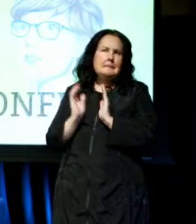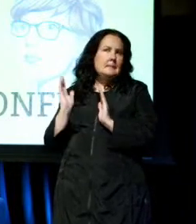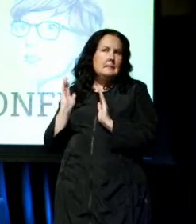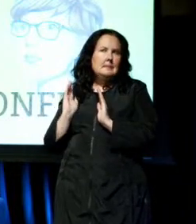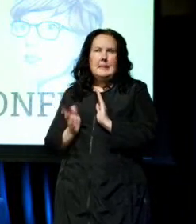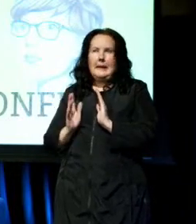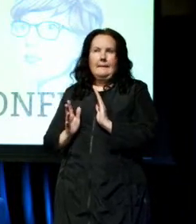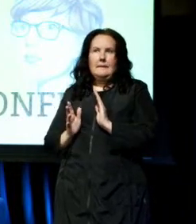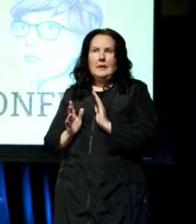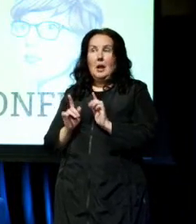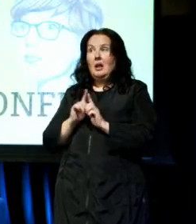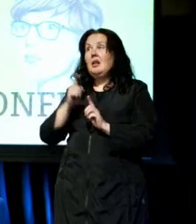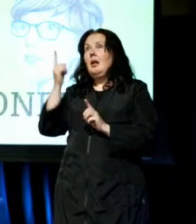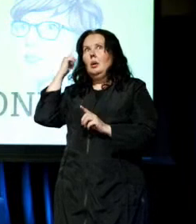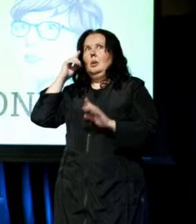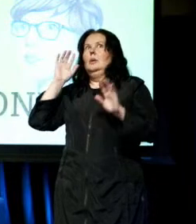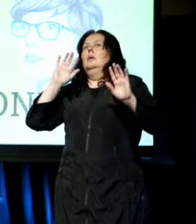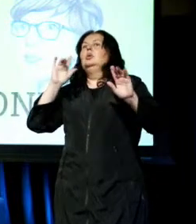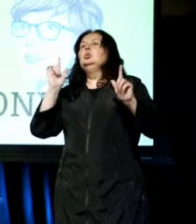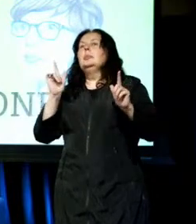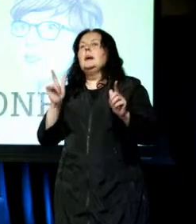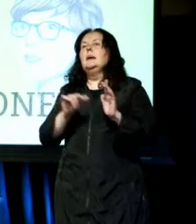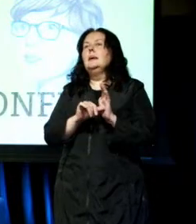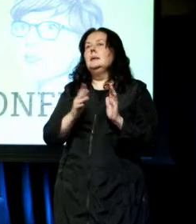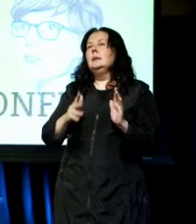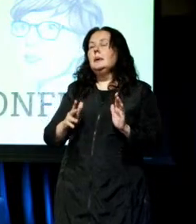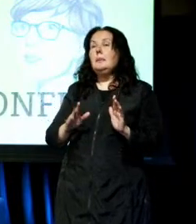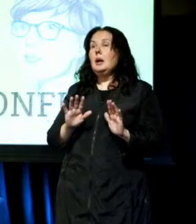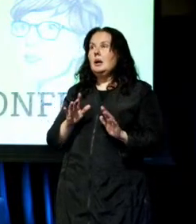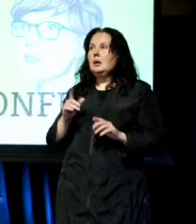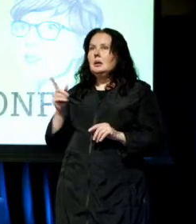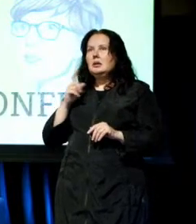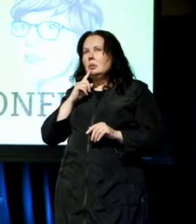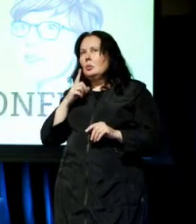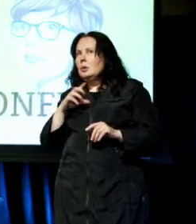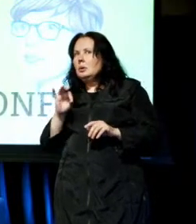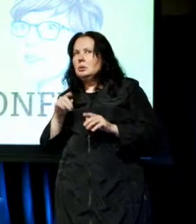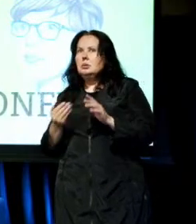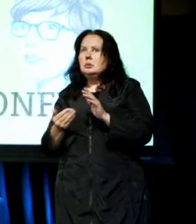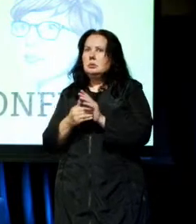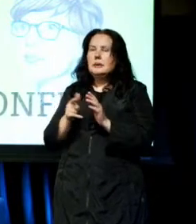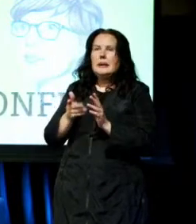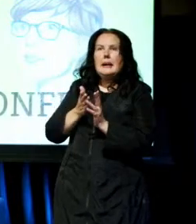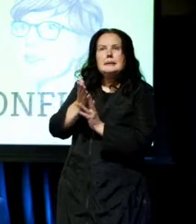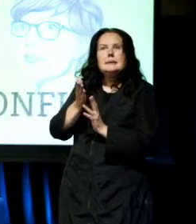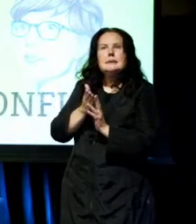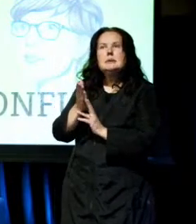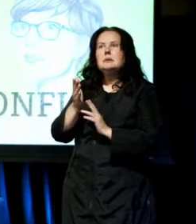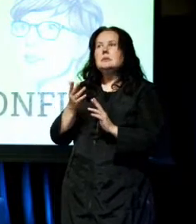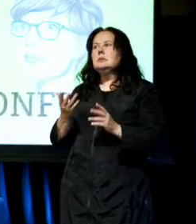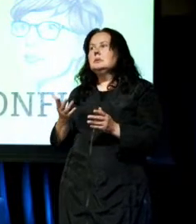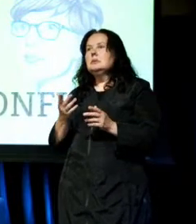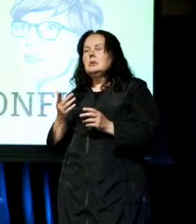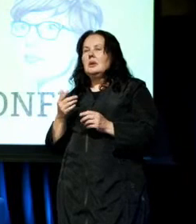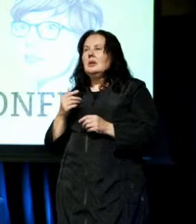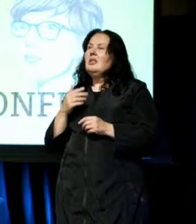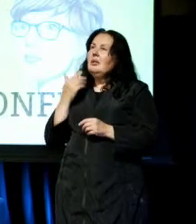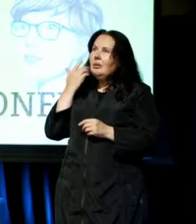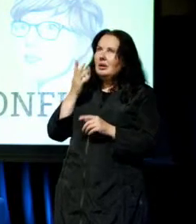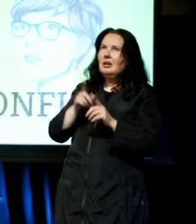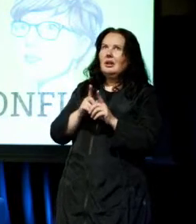in the arts think. They're always like, oh, it's like, well, how come you didn't do this access requirement, this access requirement? They're always like, oh,